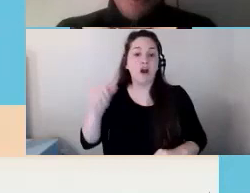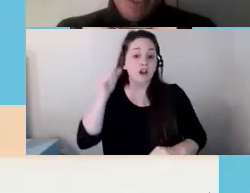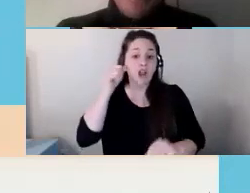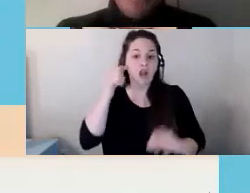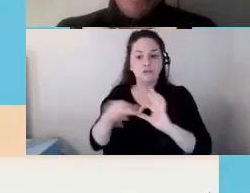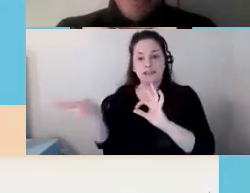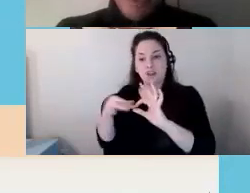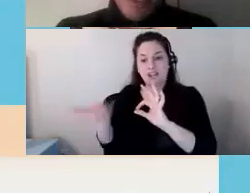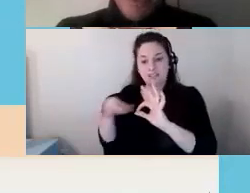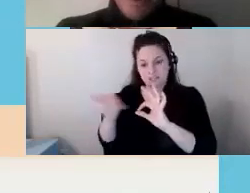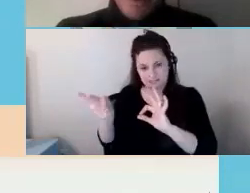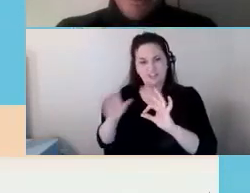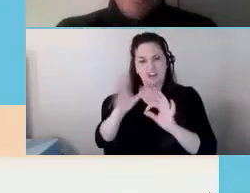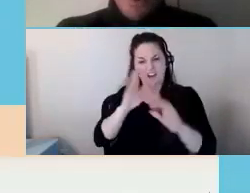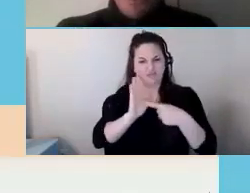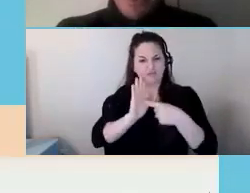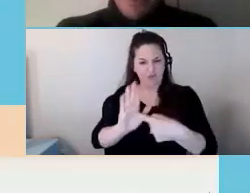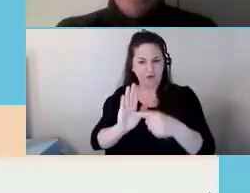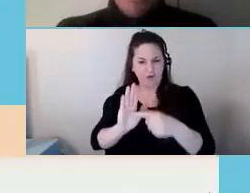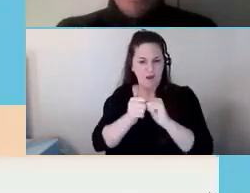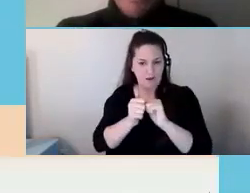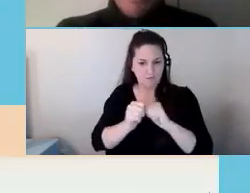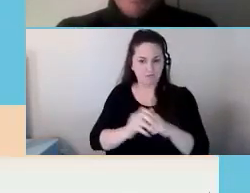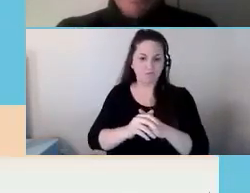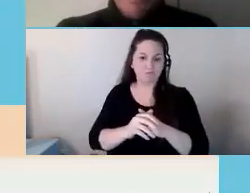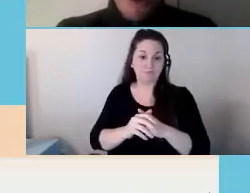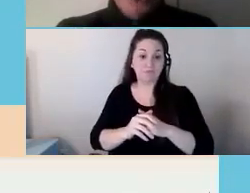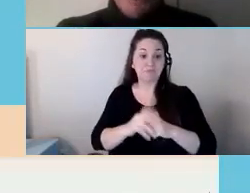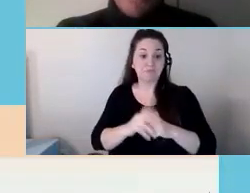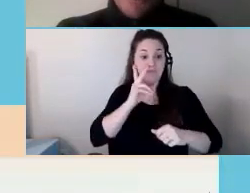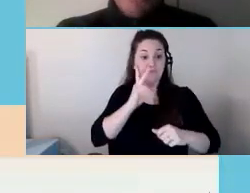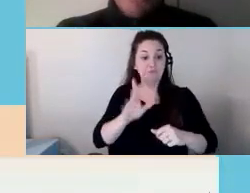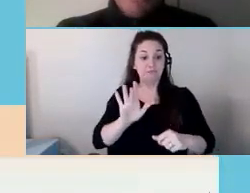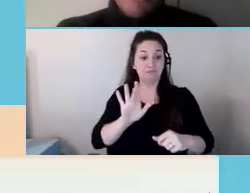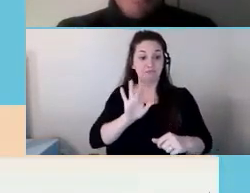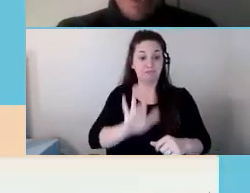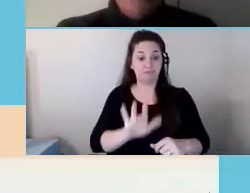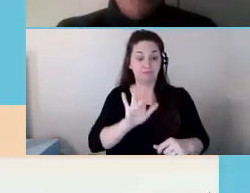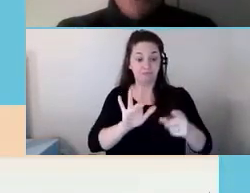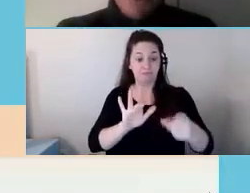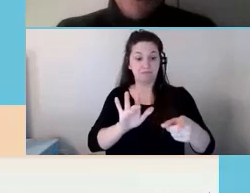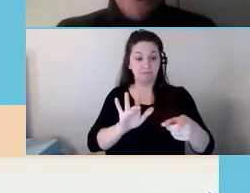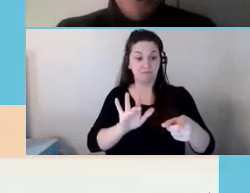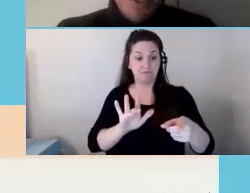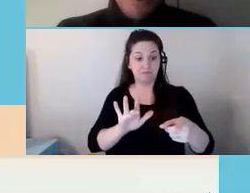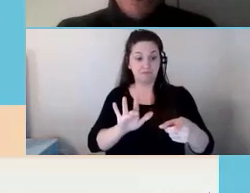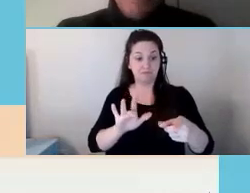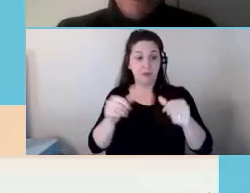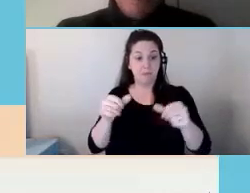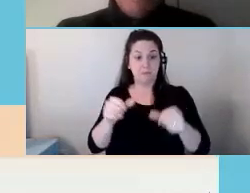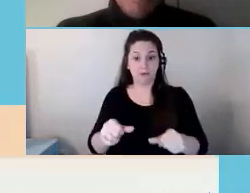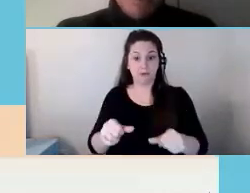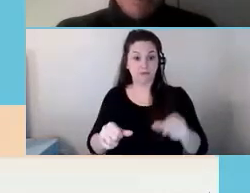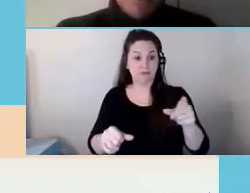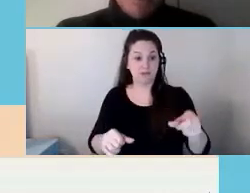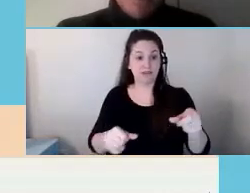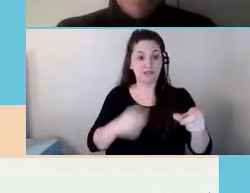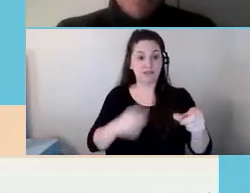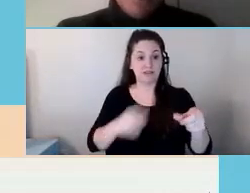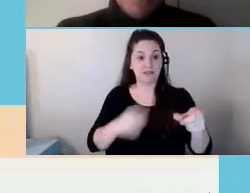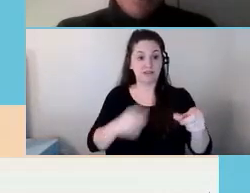to do that. If we click on her poster and we click on her narration button,